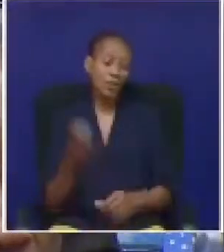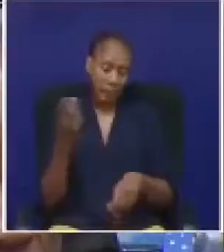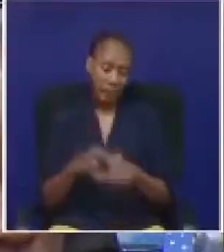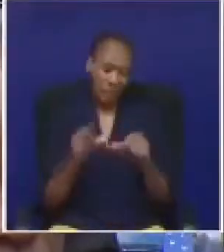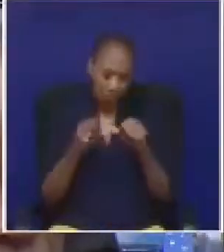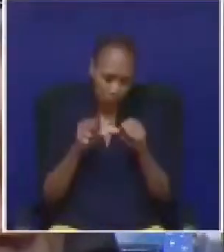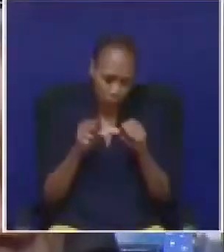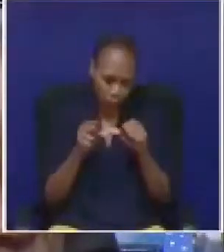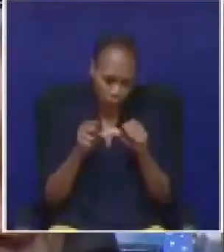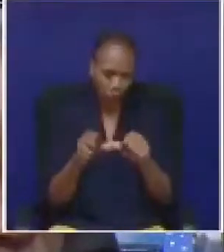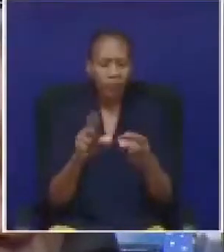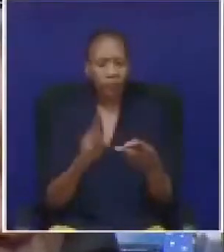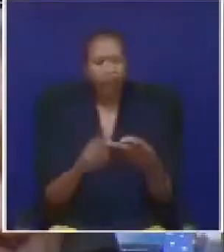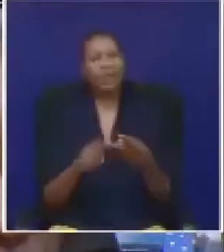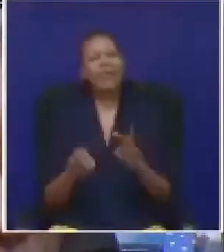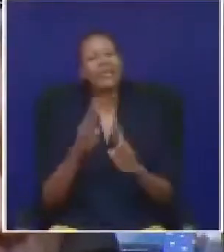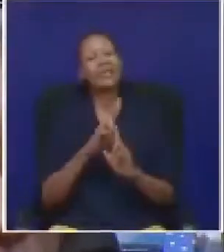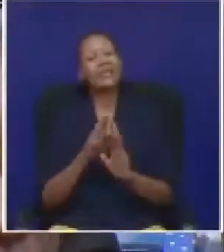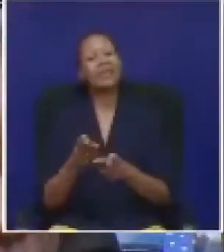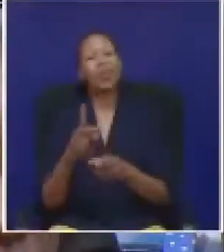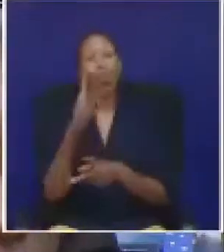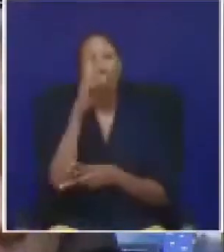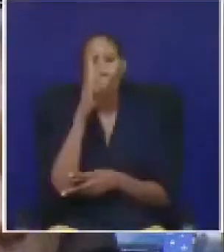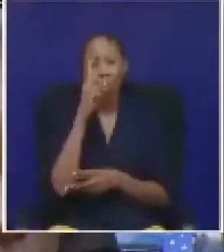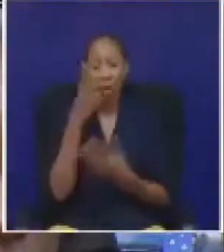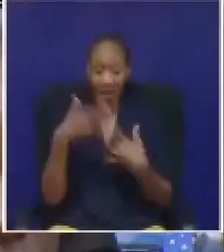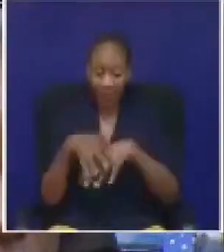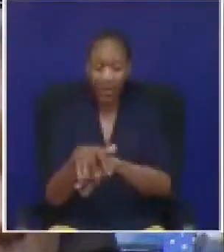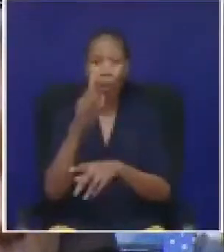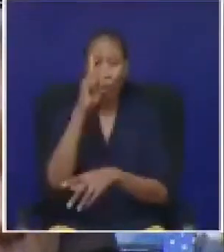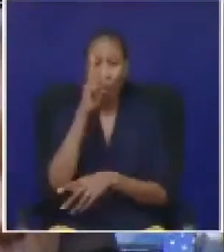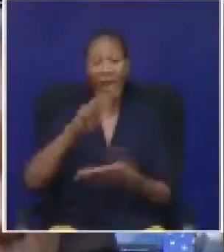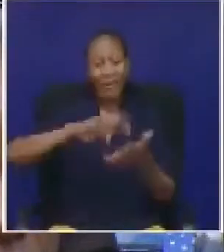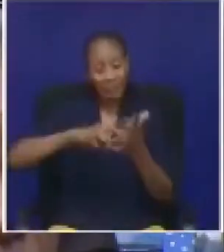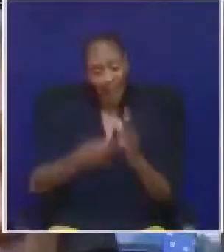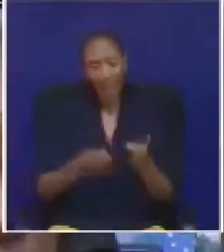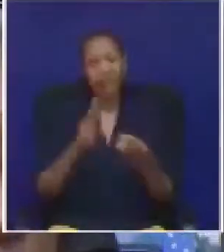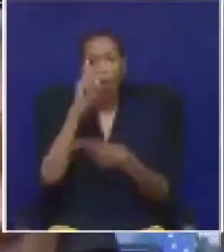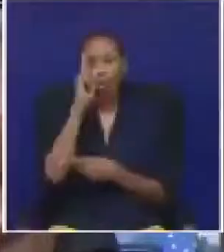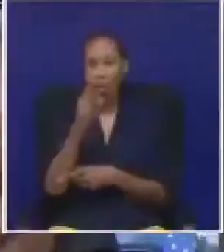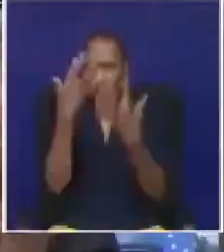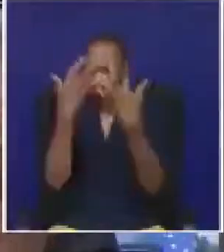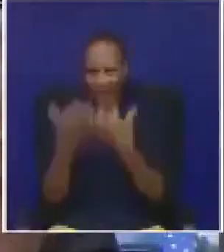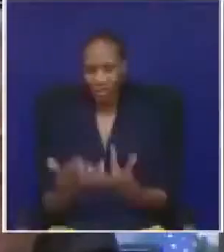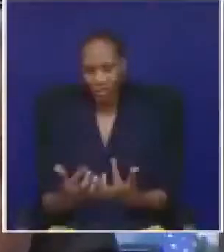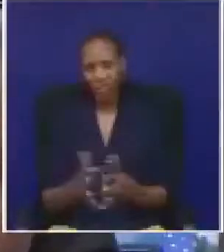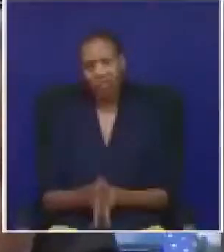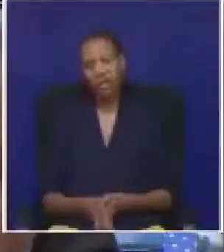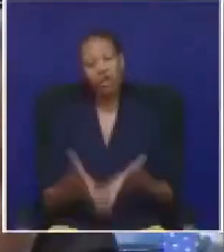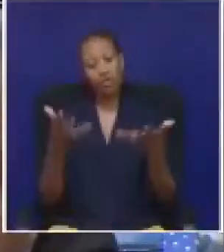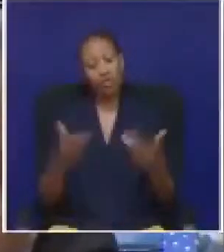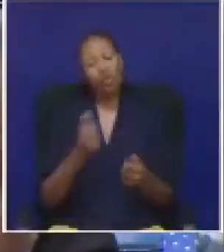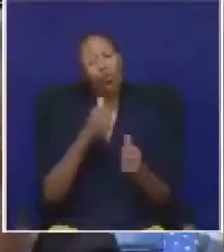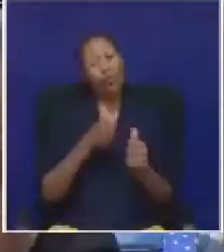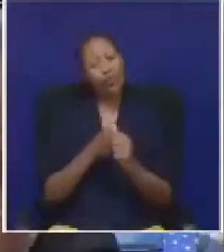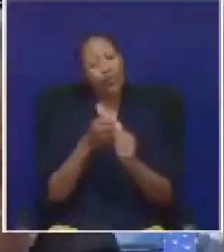sustainability and accountability of the one plan, one budget approach. Therefore, DP, my follow-up question is, how will